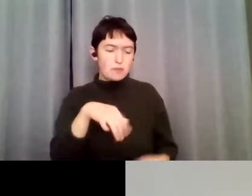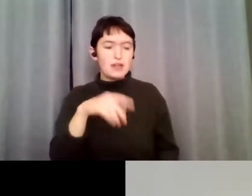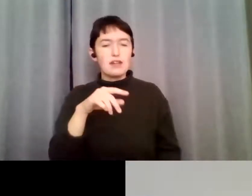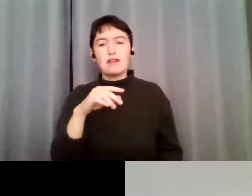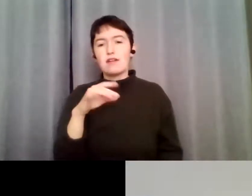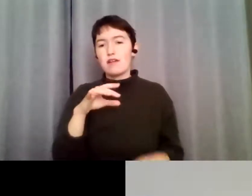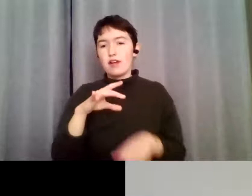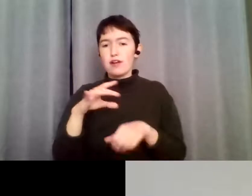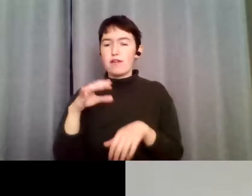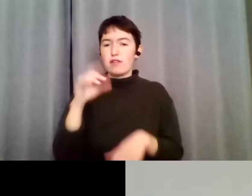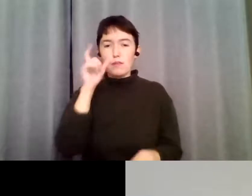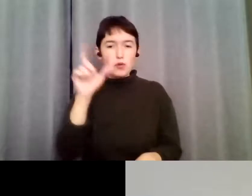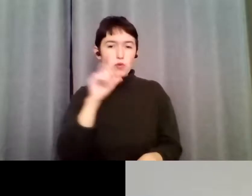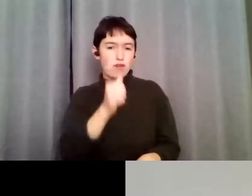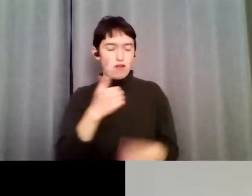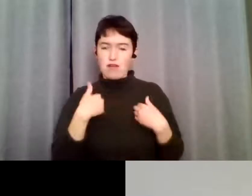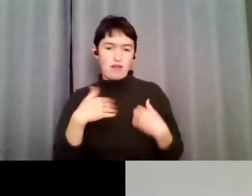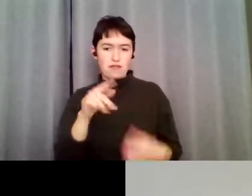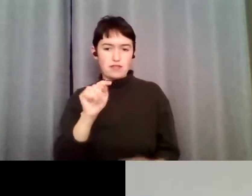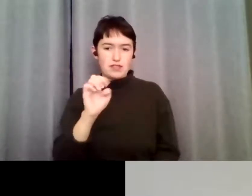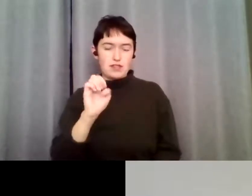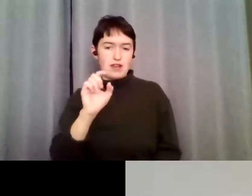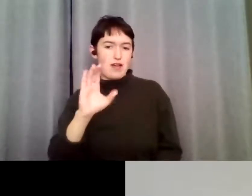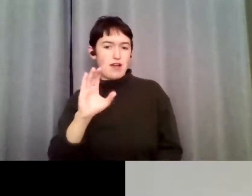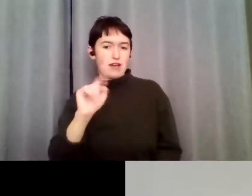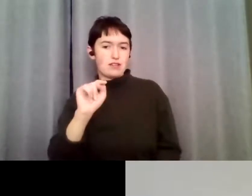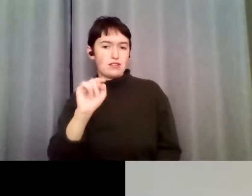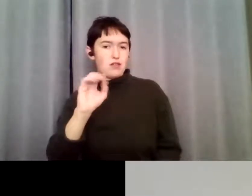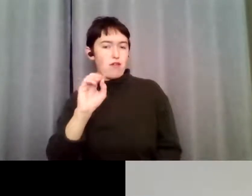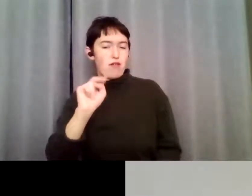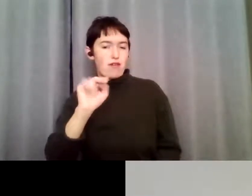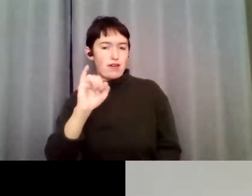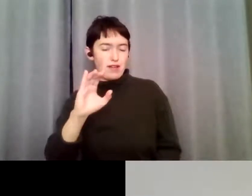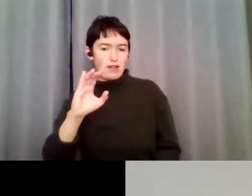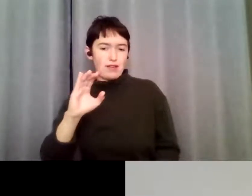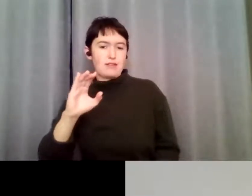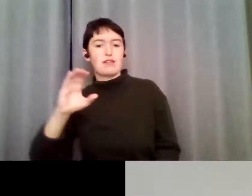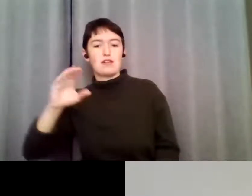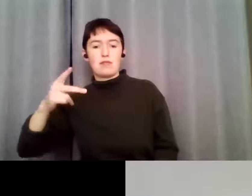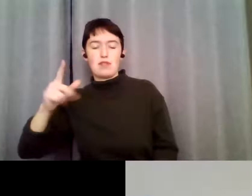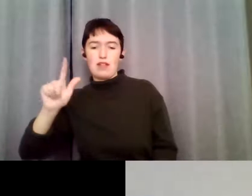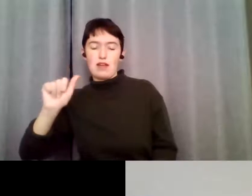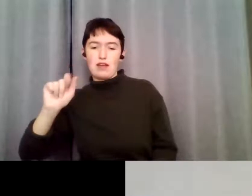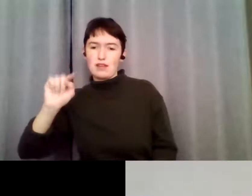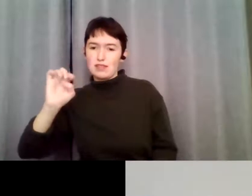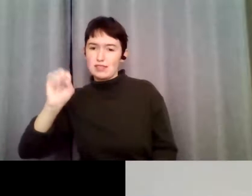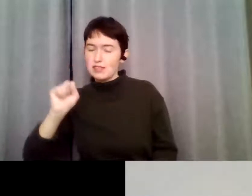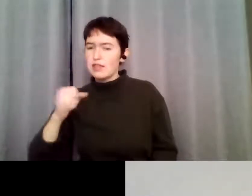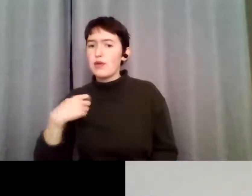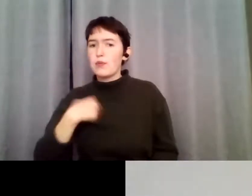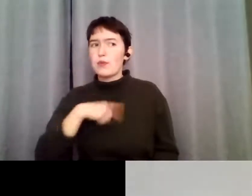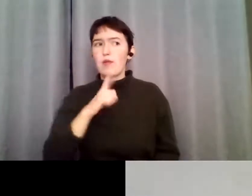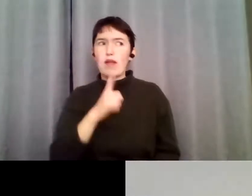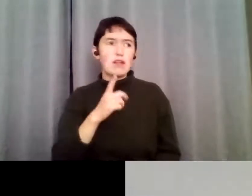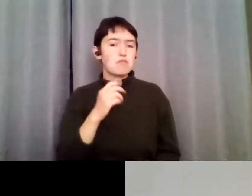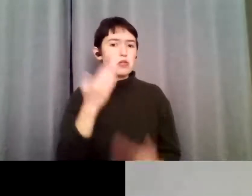own. And why doesn't it have tectonic plates? A little bit of a mystery. So we're still trying to figure out why some places